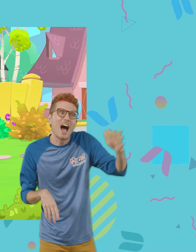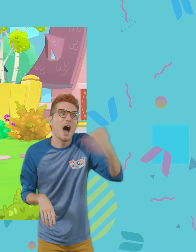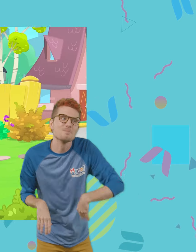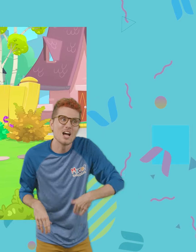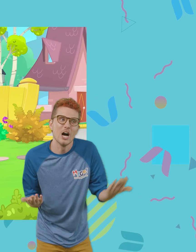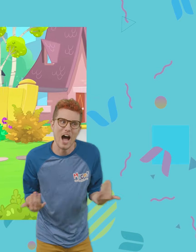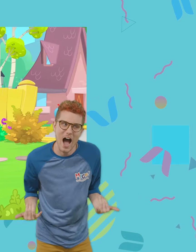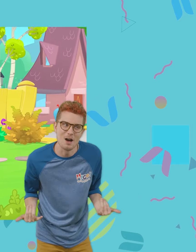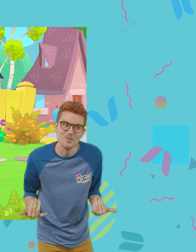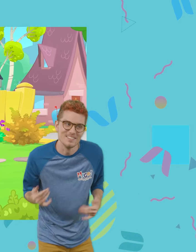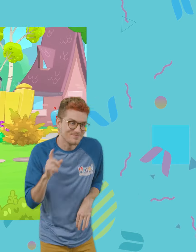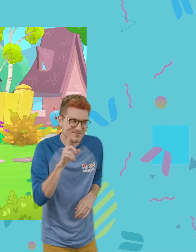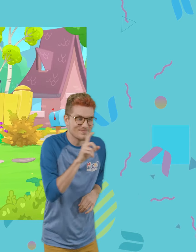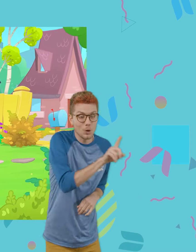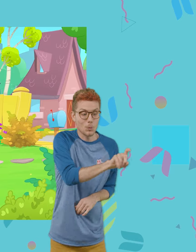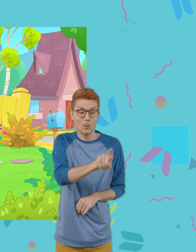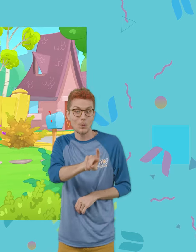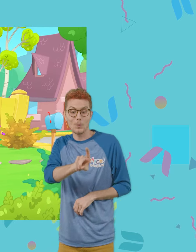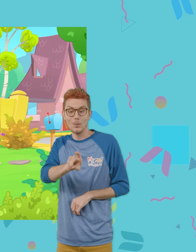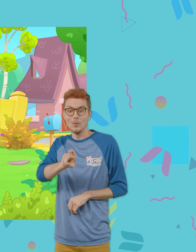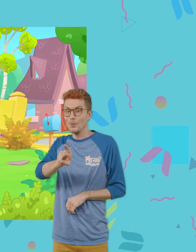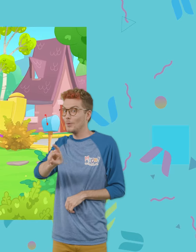Get back here!